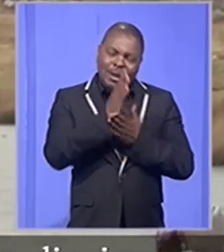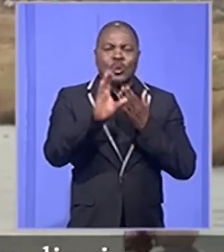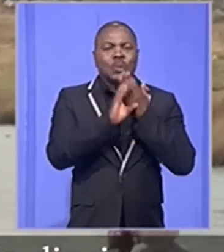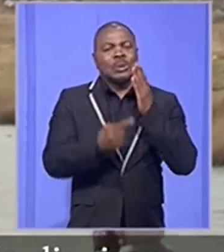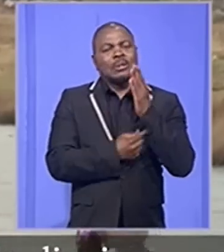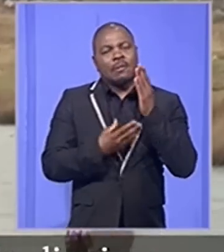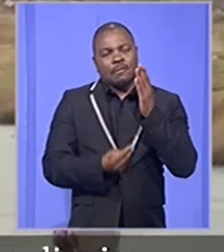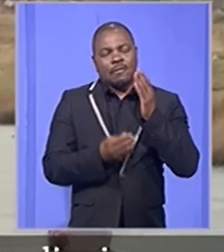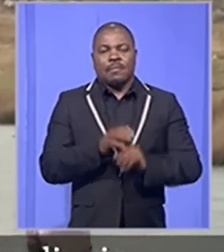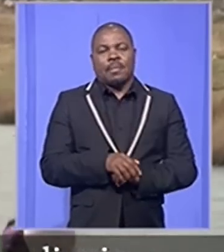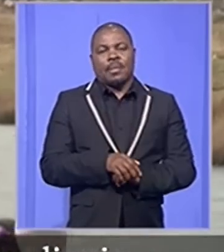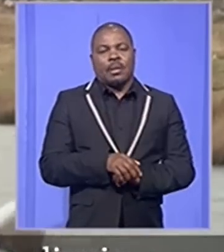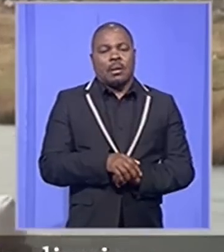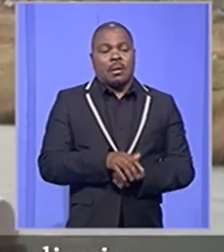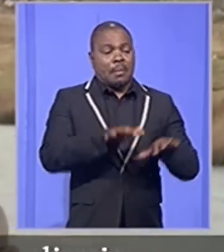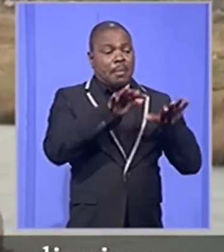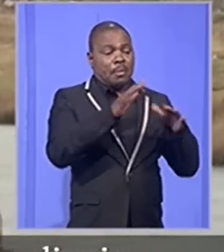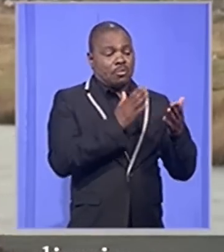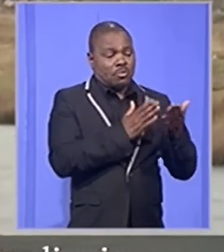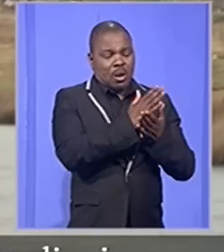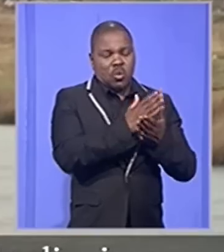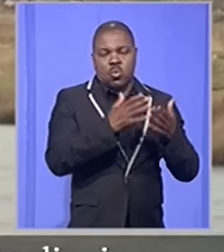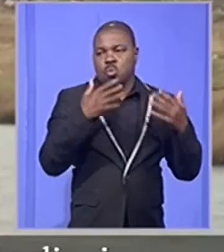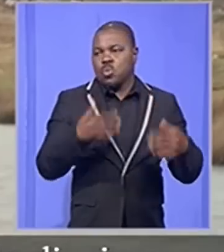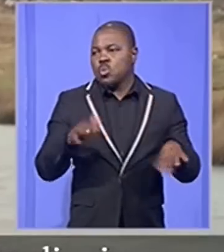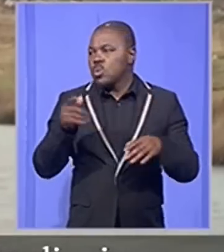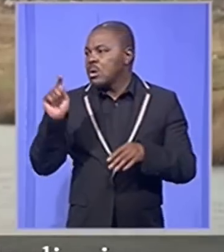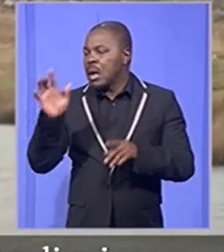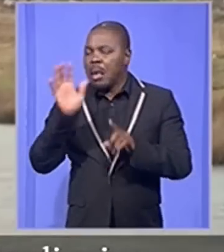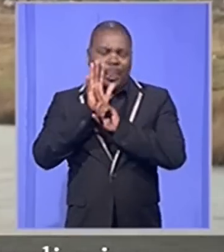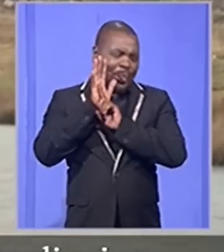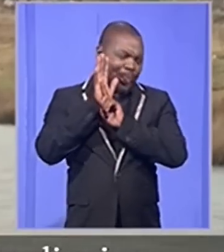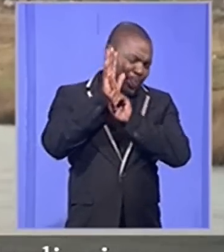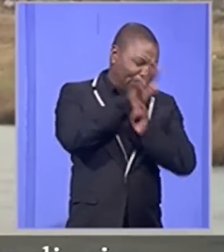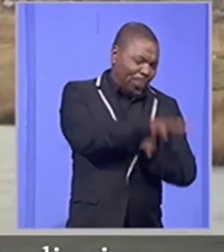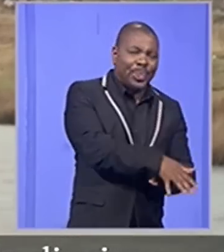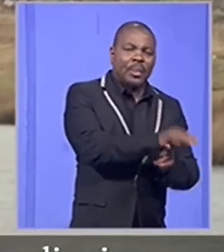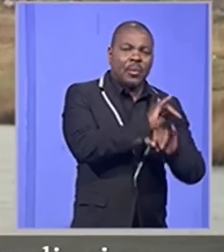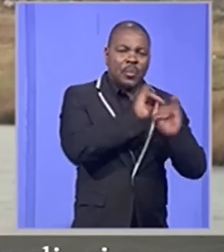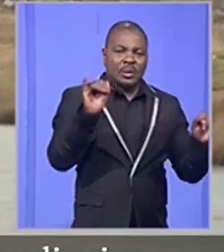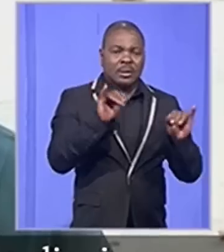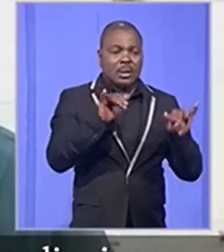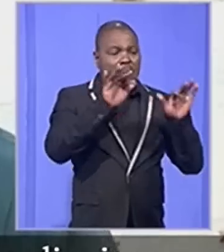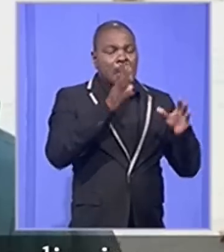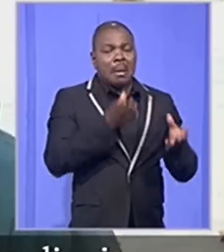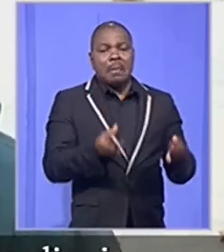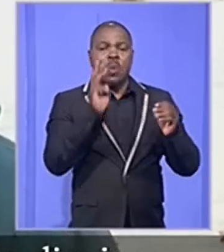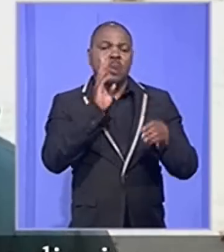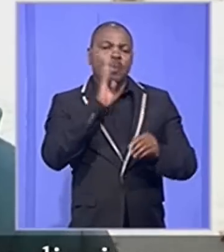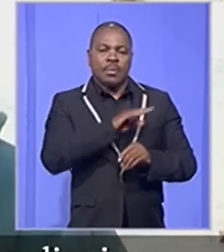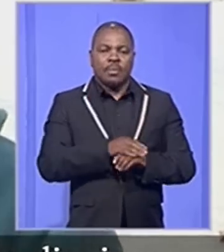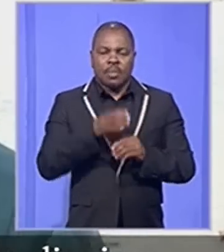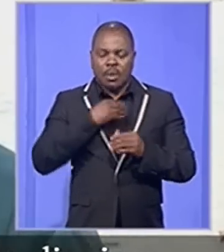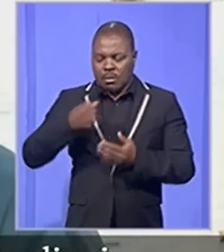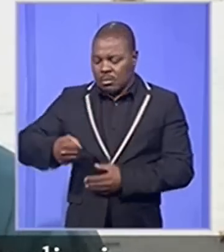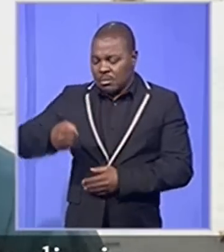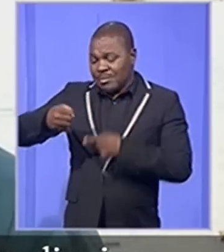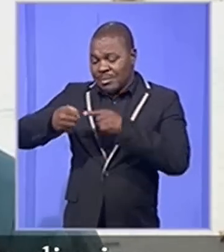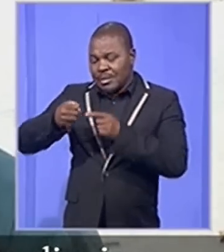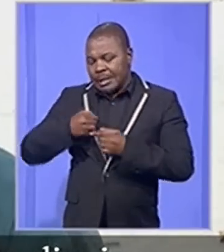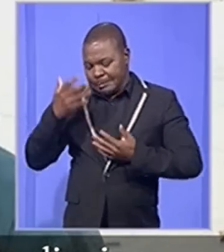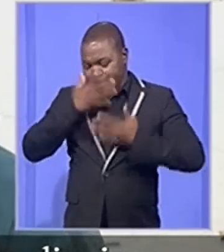di gatakiwa thata go feta selekanyo. Gotlhelele baagi ga ba fiwe metsi ka tshwanelo. Tlhapa ka jeke fela e one